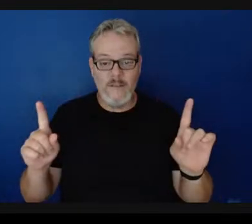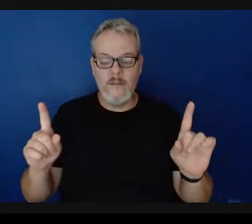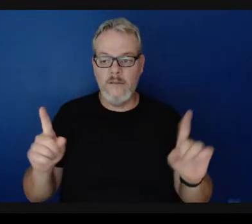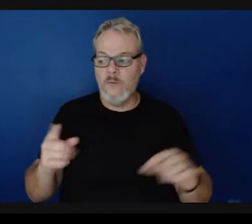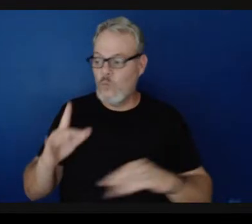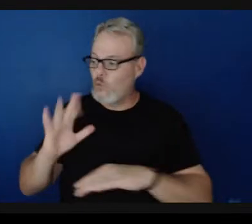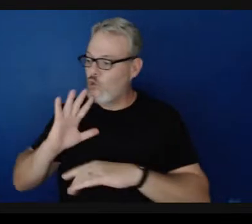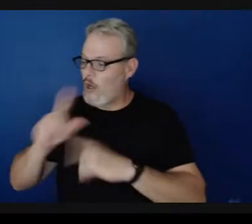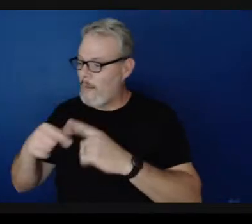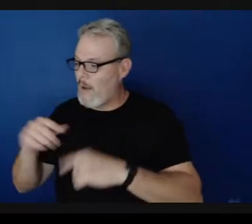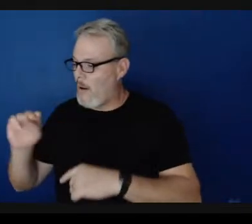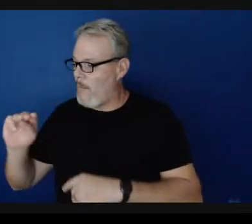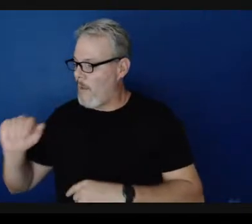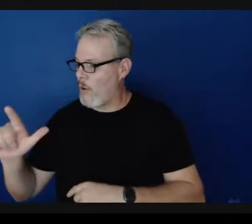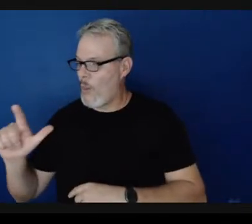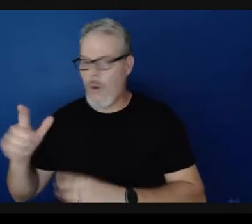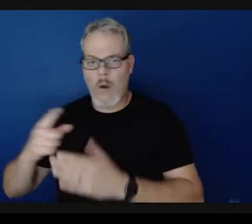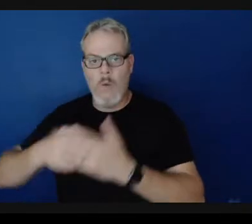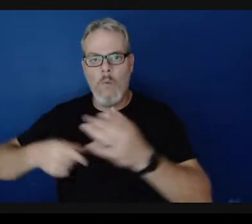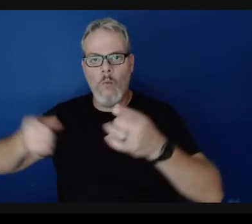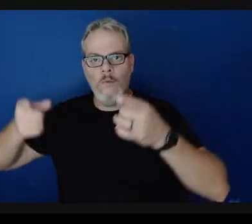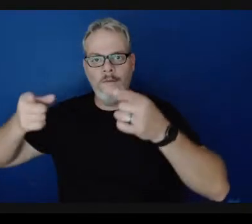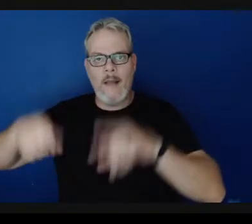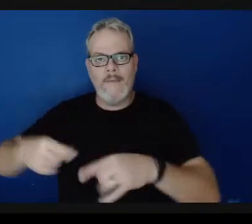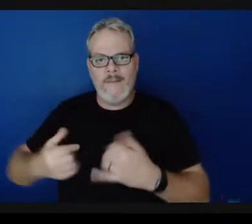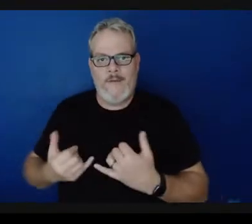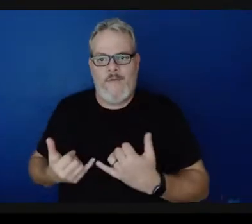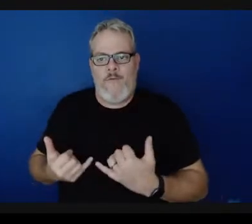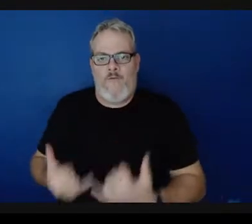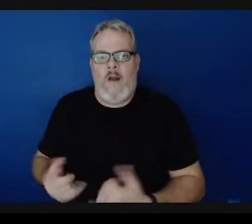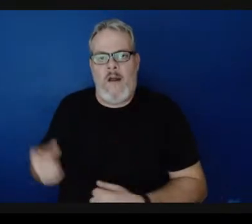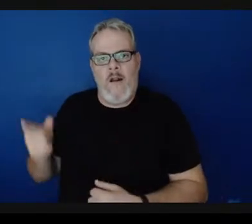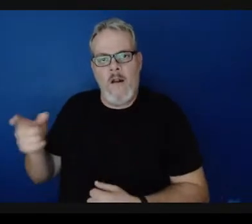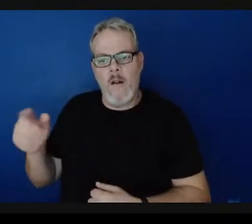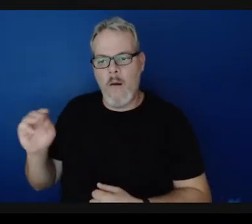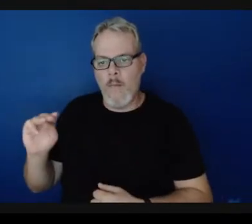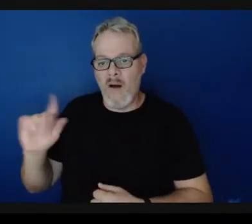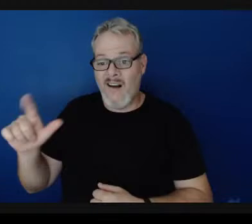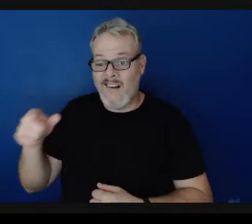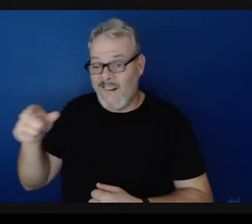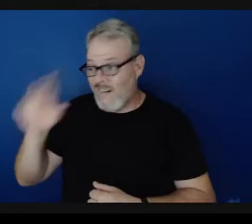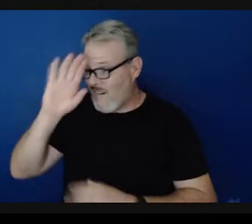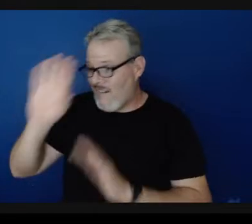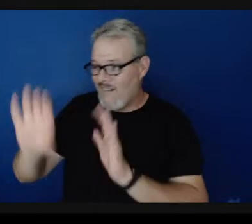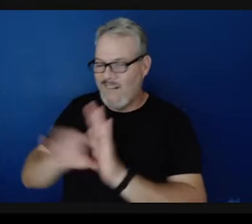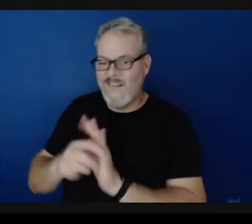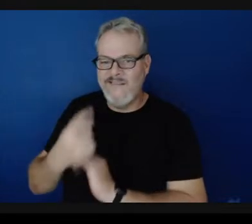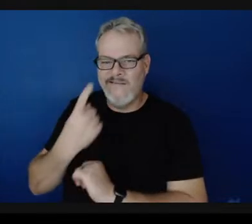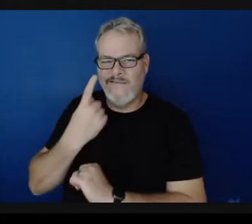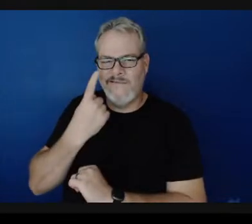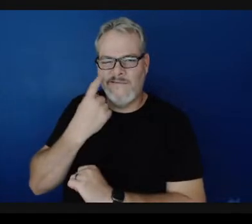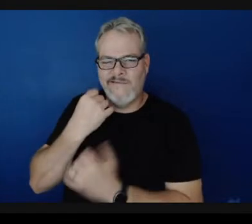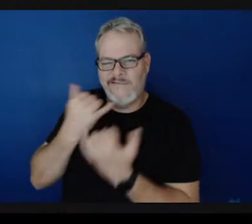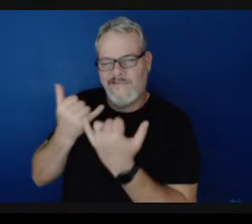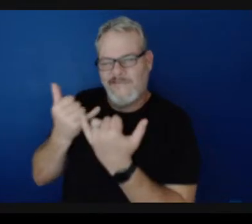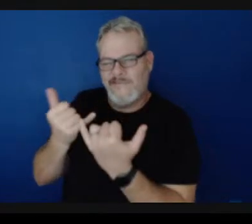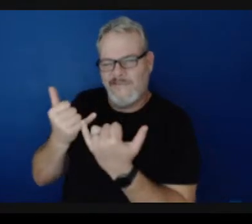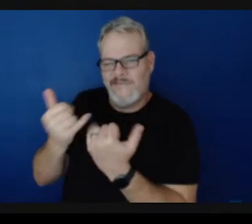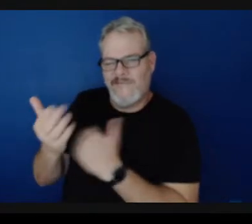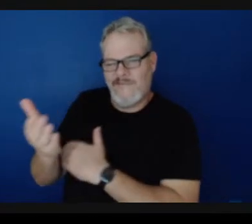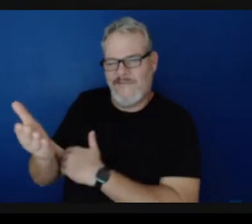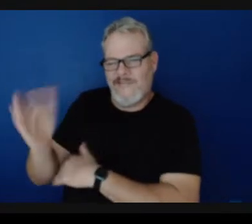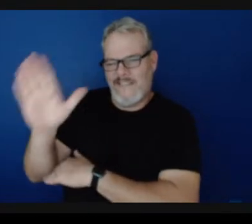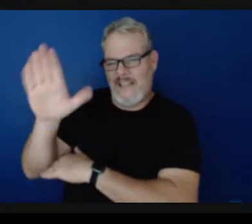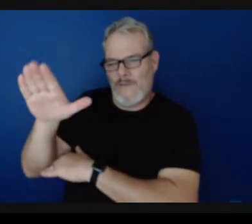start. What's happening in Mauna Loa currently. Here's a recent image from earlier this afternoon of Mauna Loa Summit,